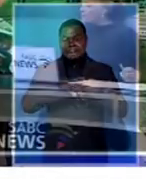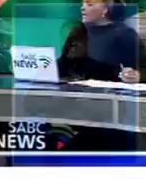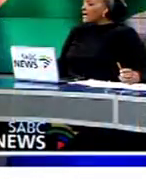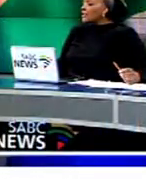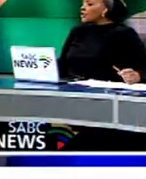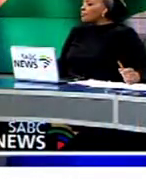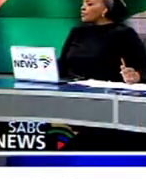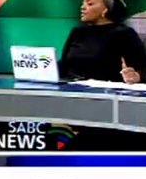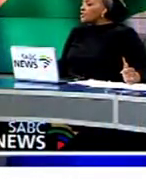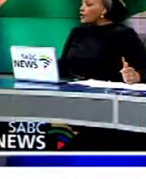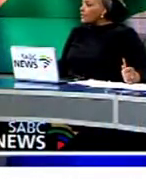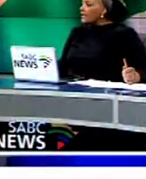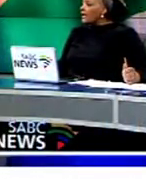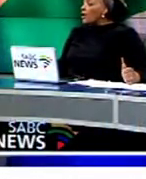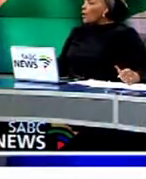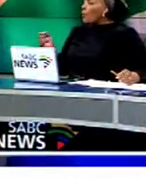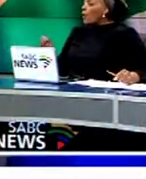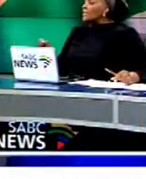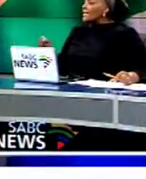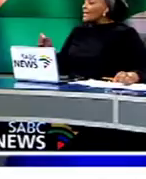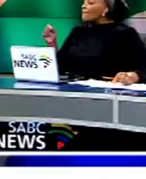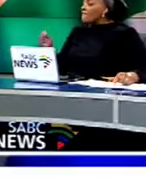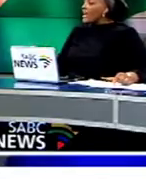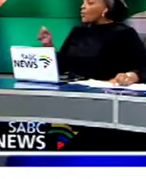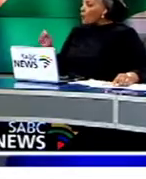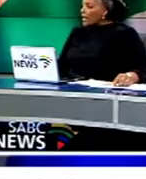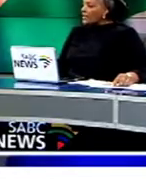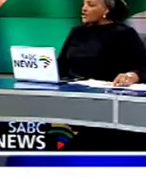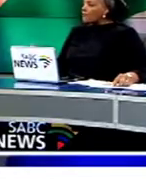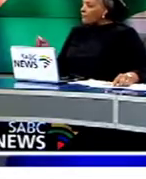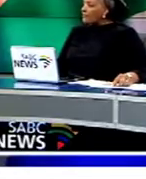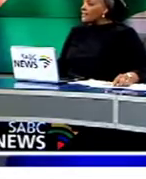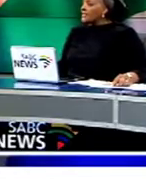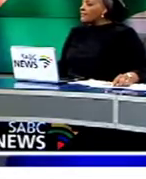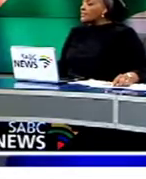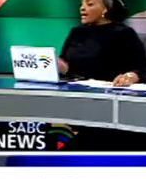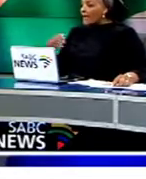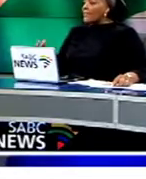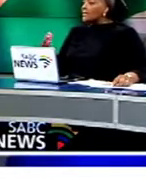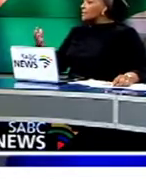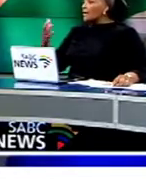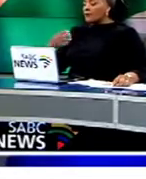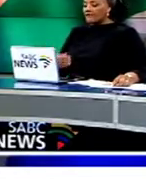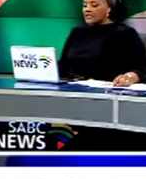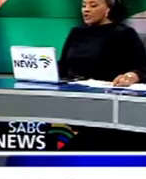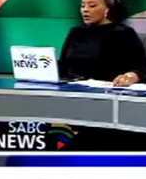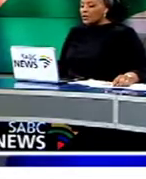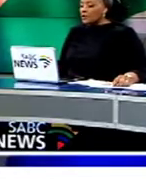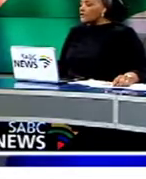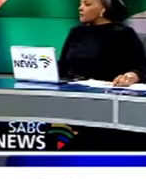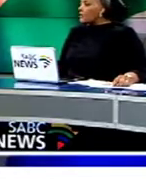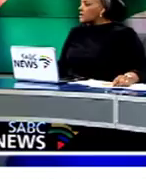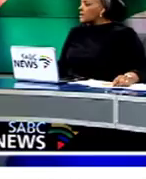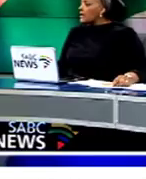Skweyiya's time, in terms of determining what is a fair wage for public servants. And that